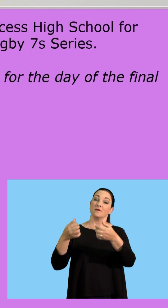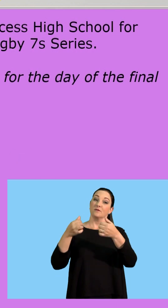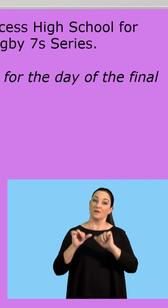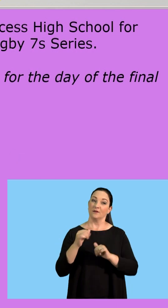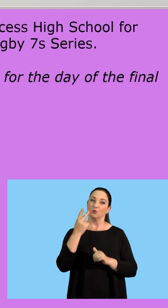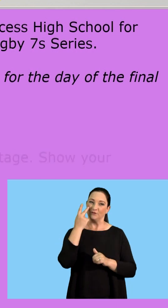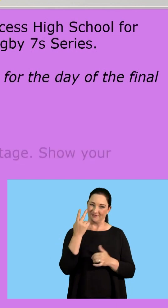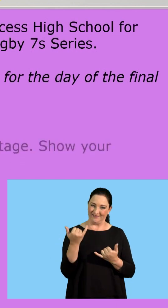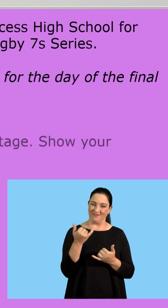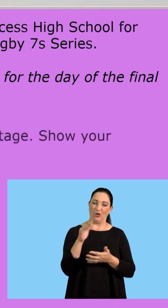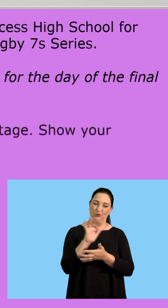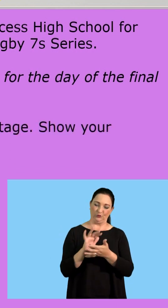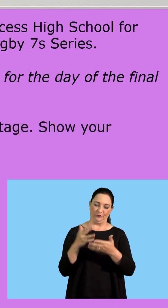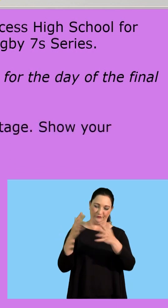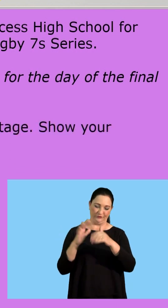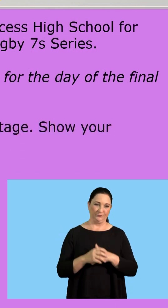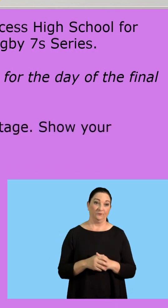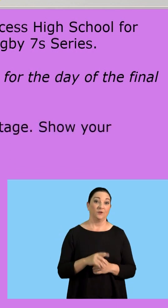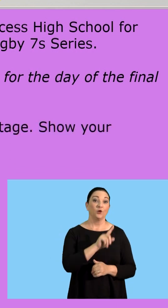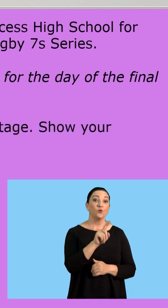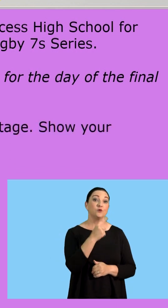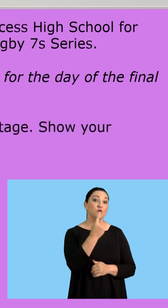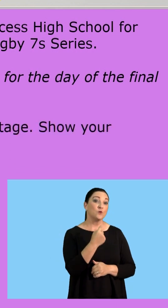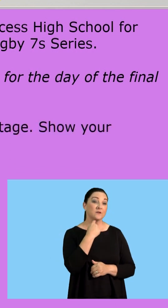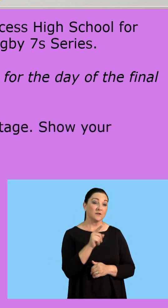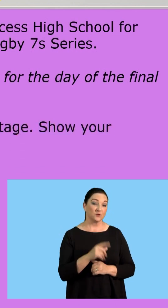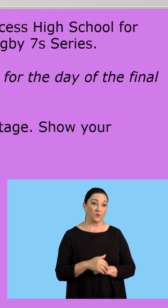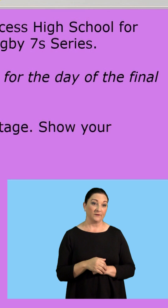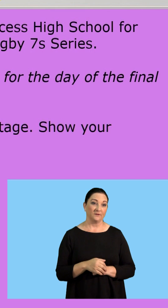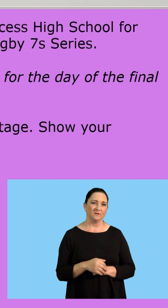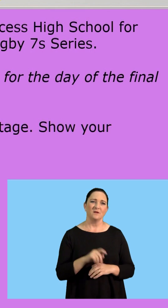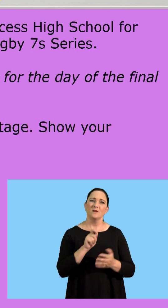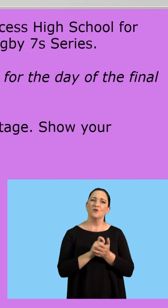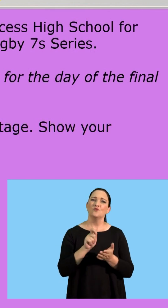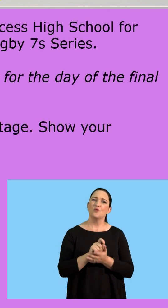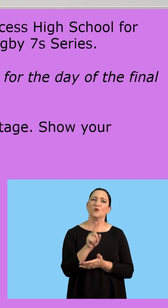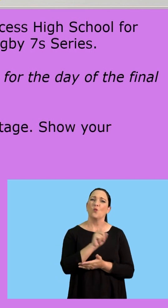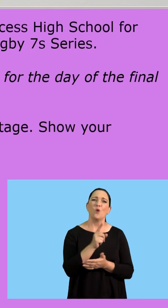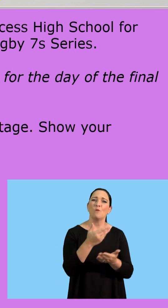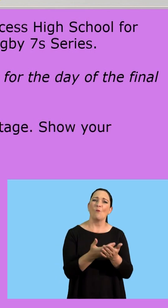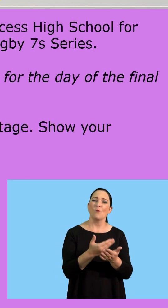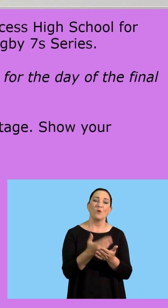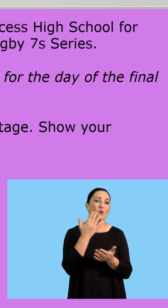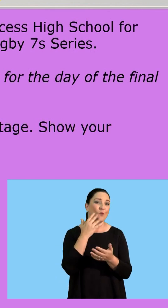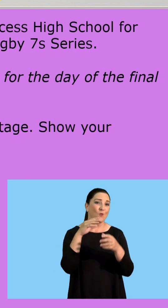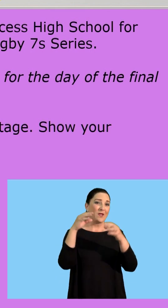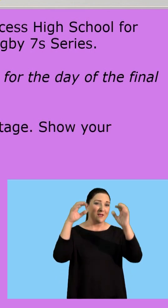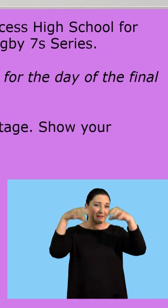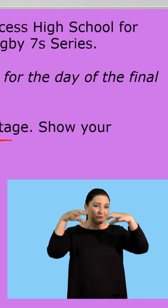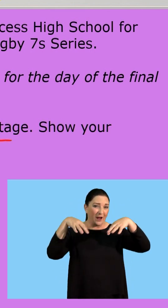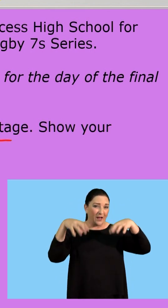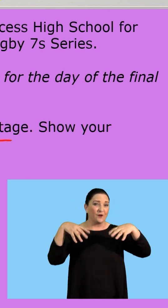our context. So the first question here says, write down the probability, right, of the